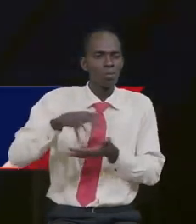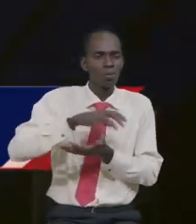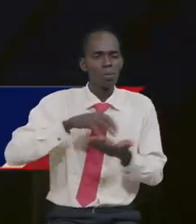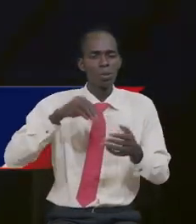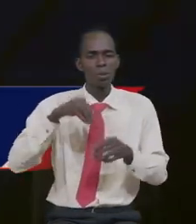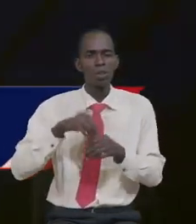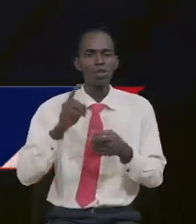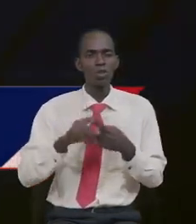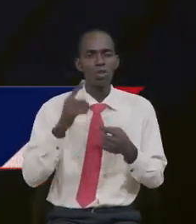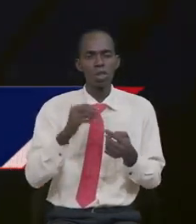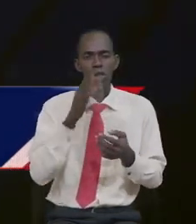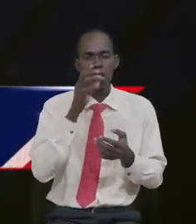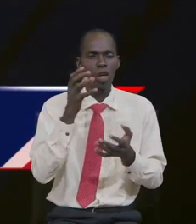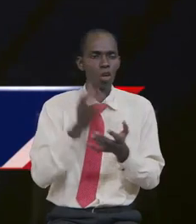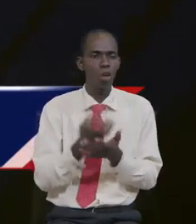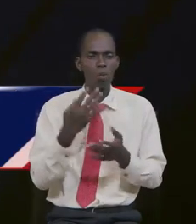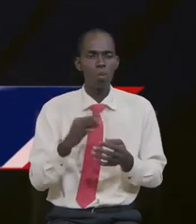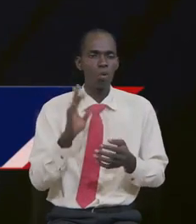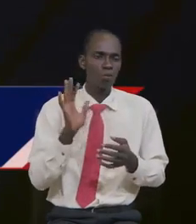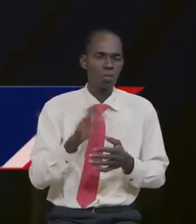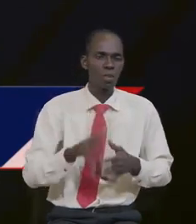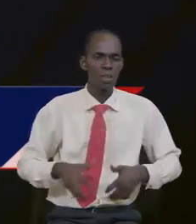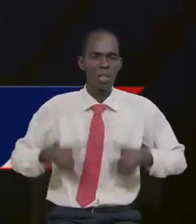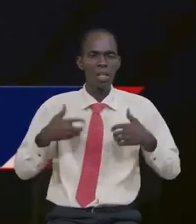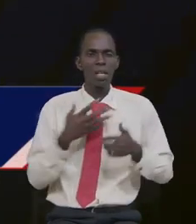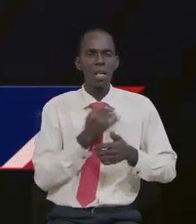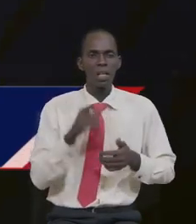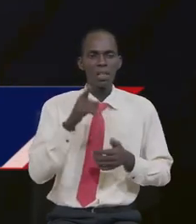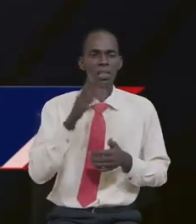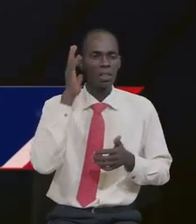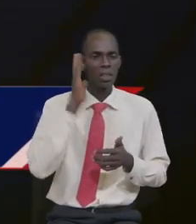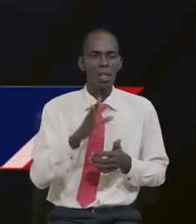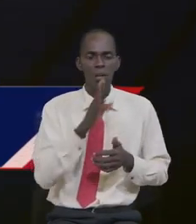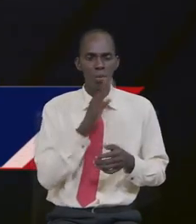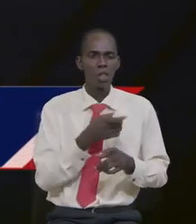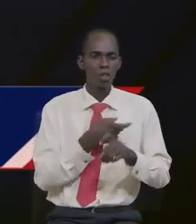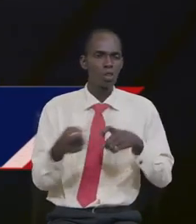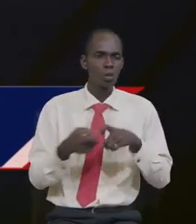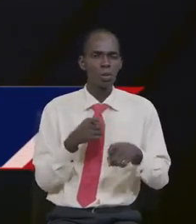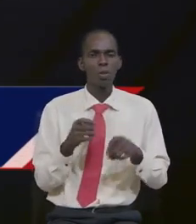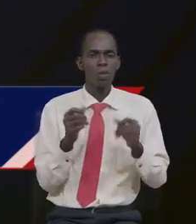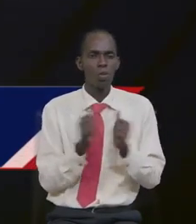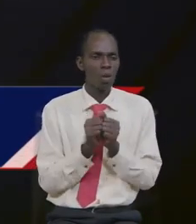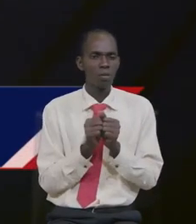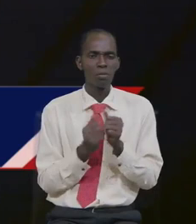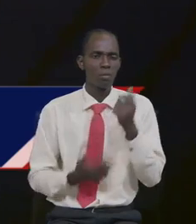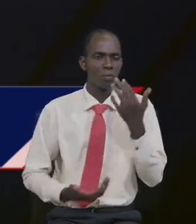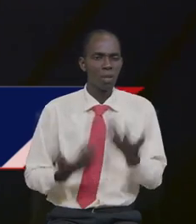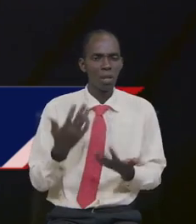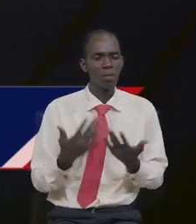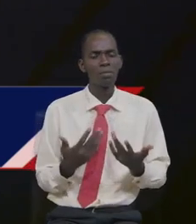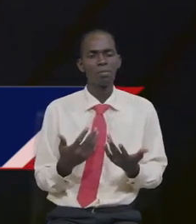cup of his indignation. And he shall be tormented with fire and